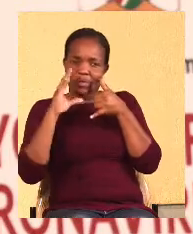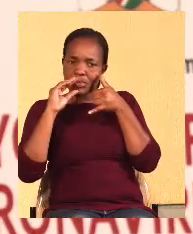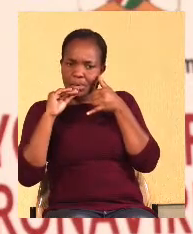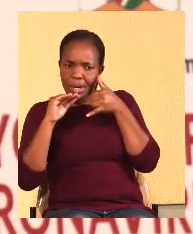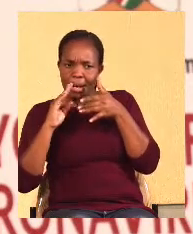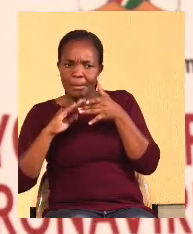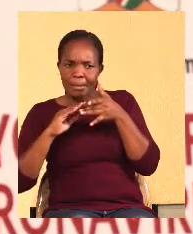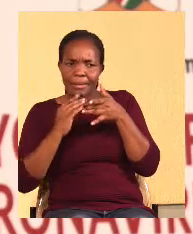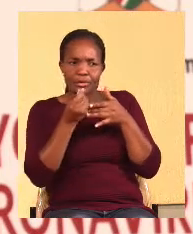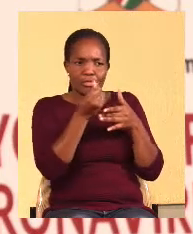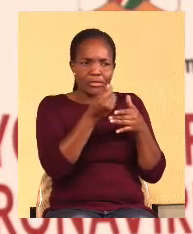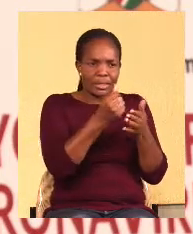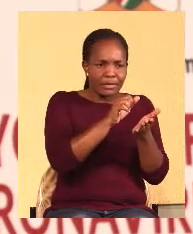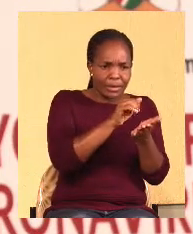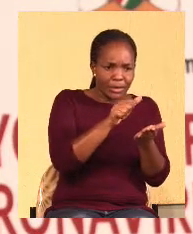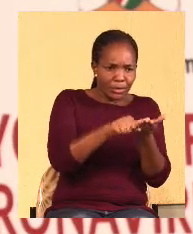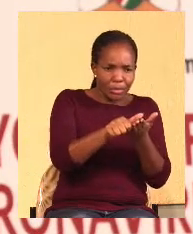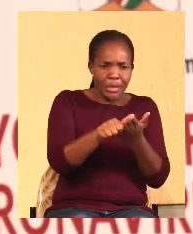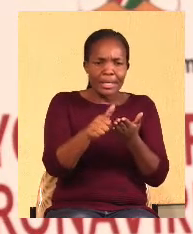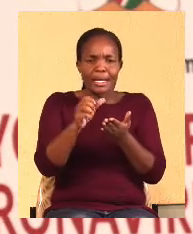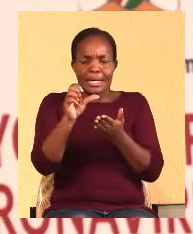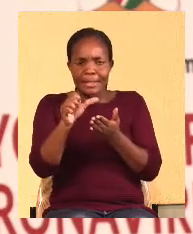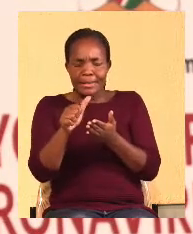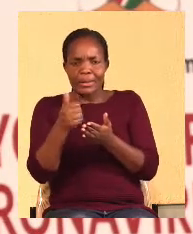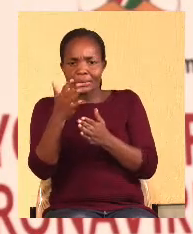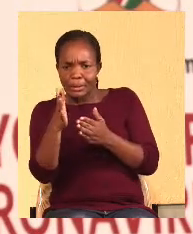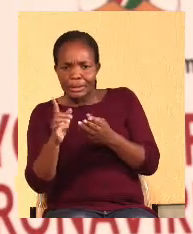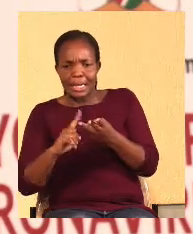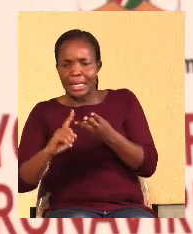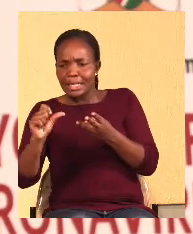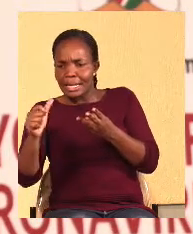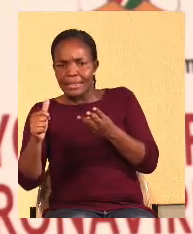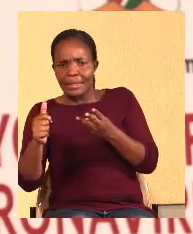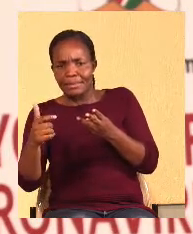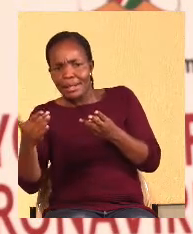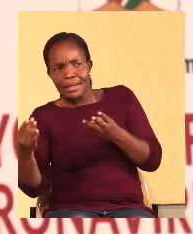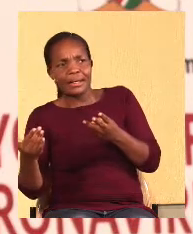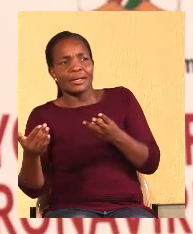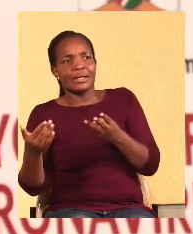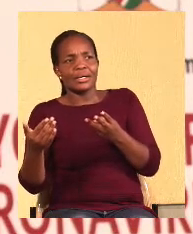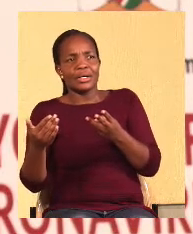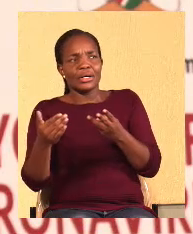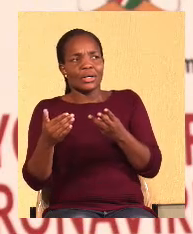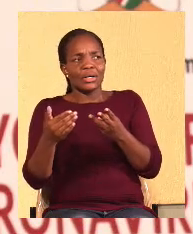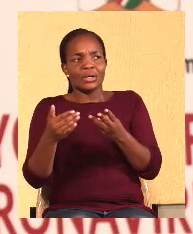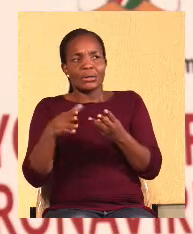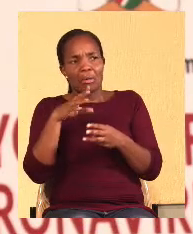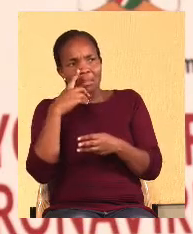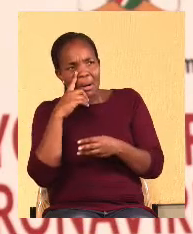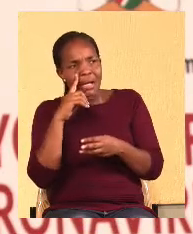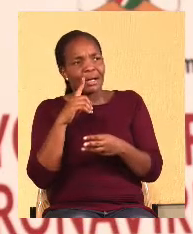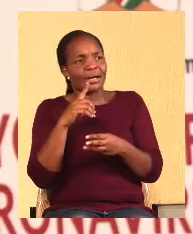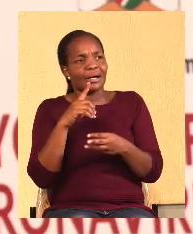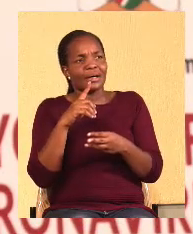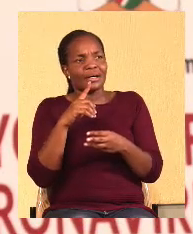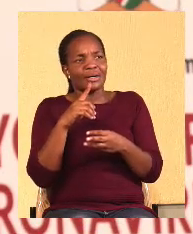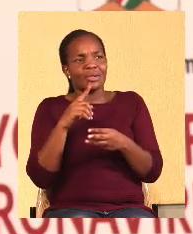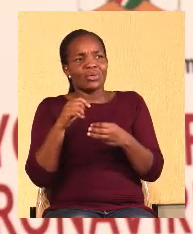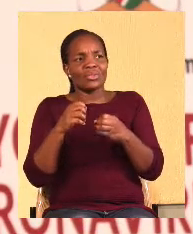about e-wallets, one line is talking about water, line one line is talking about boredom and all those things which